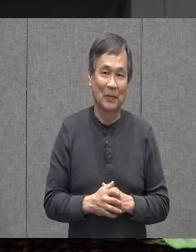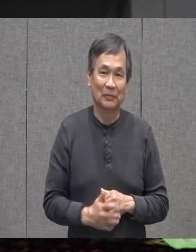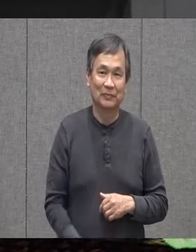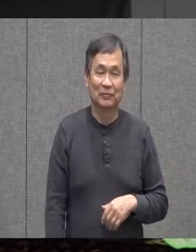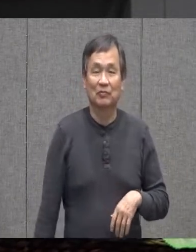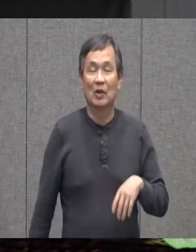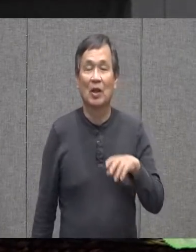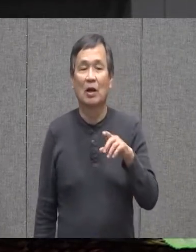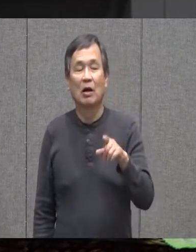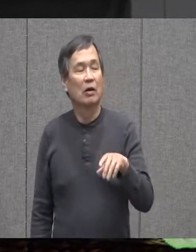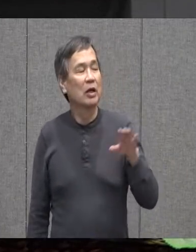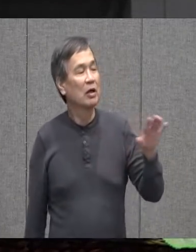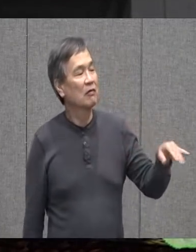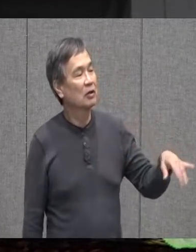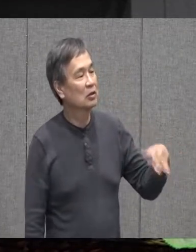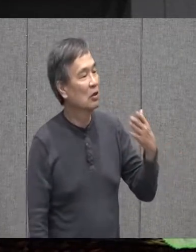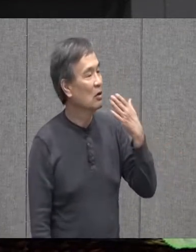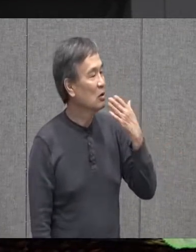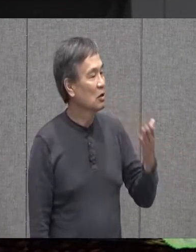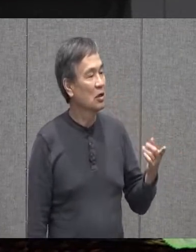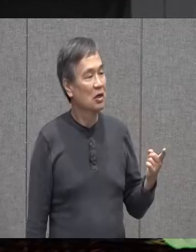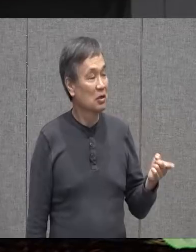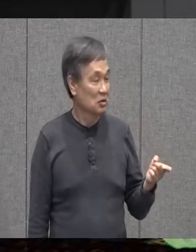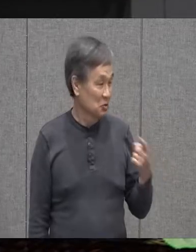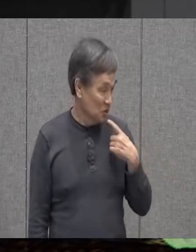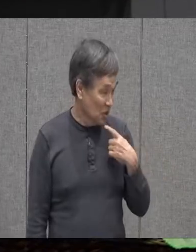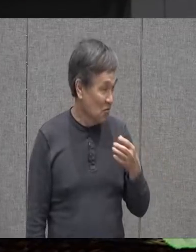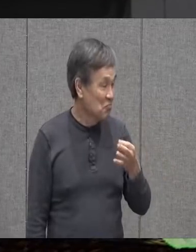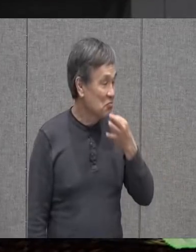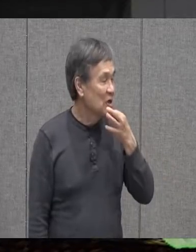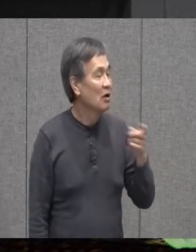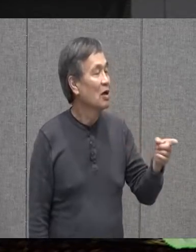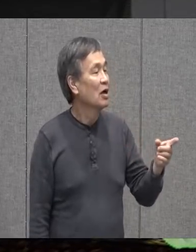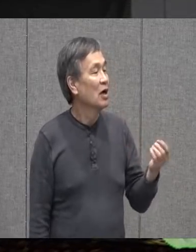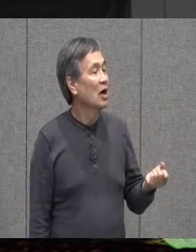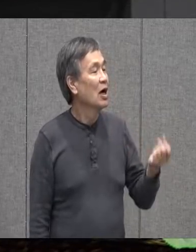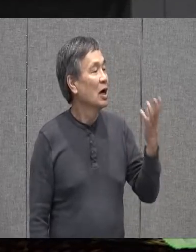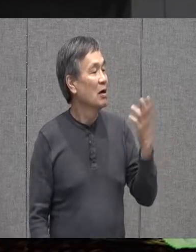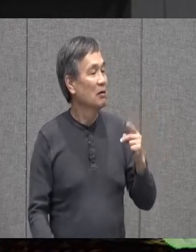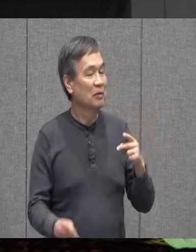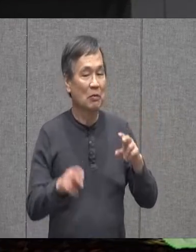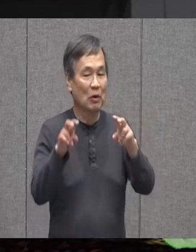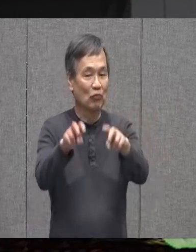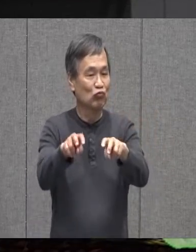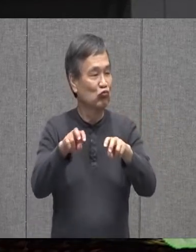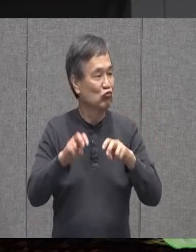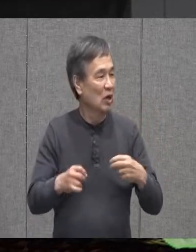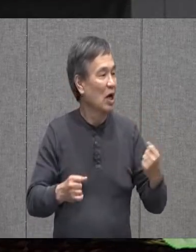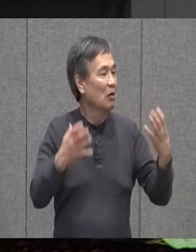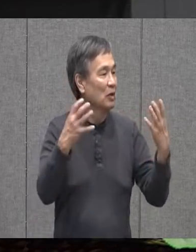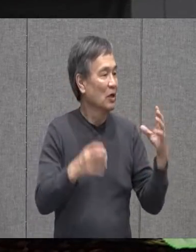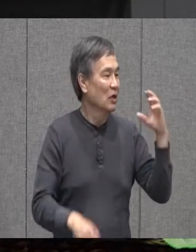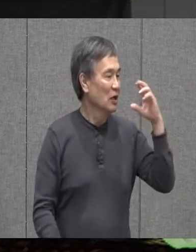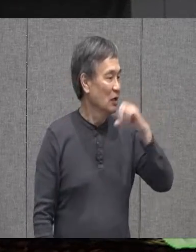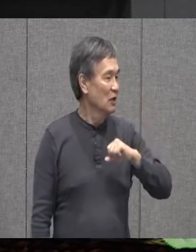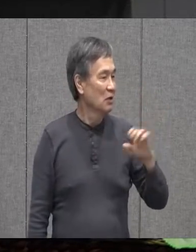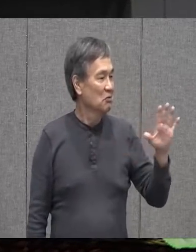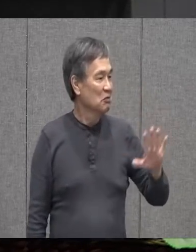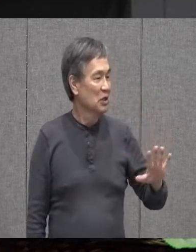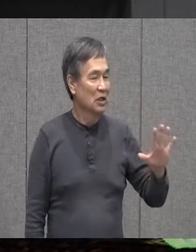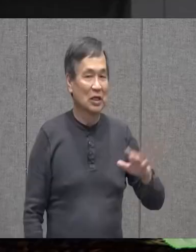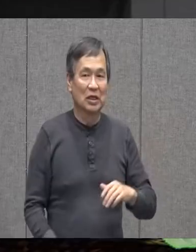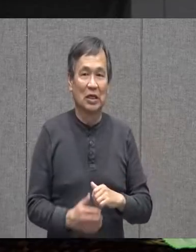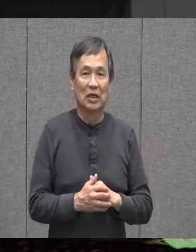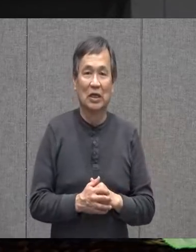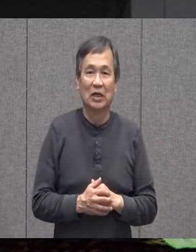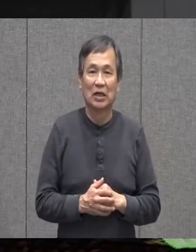If you're so good at figuring things out, can you tell me how many people are on this bus? Yeah, you